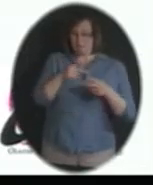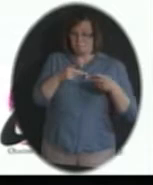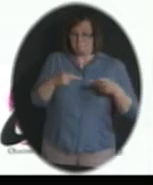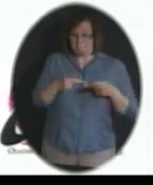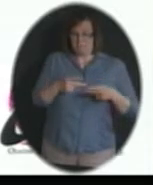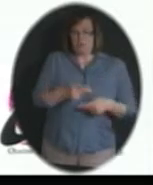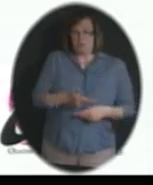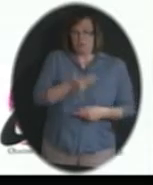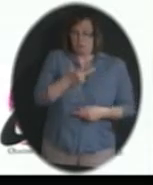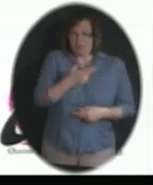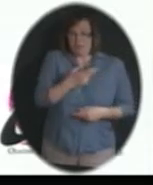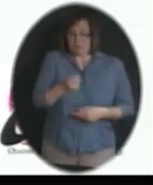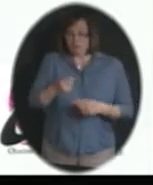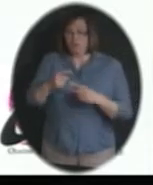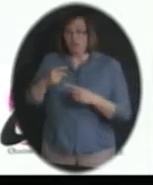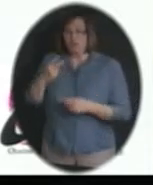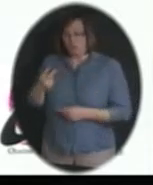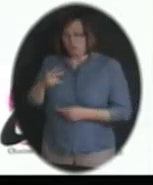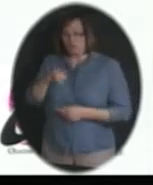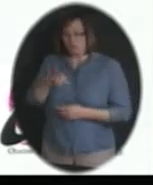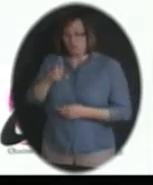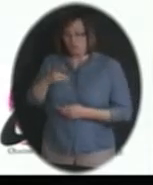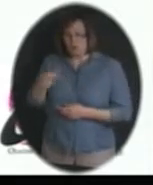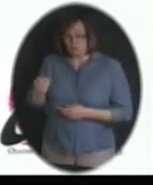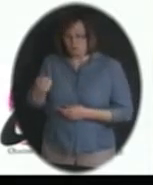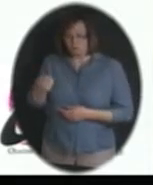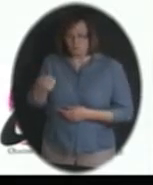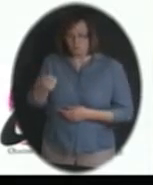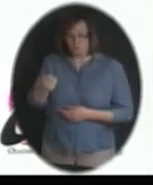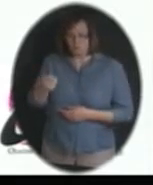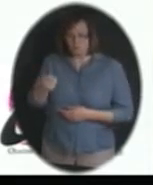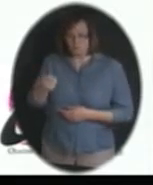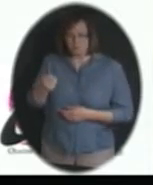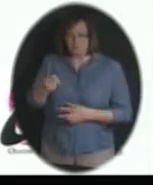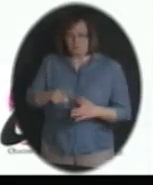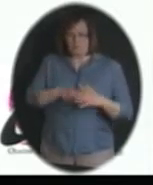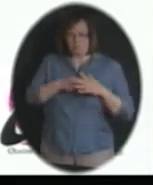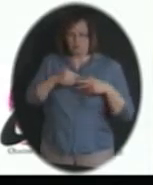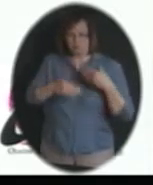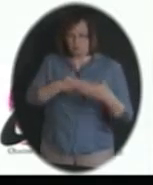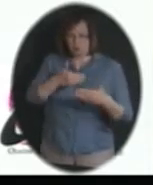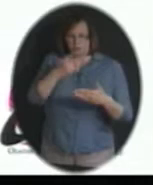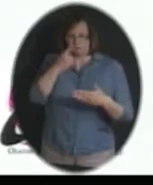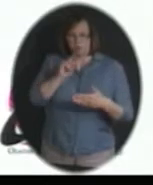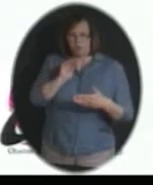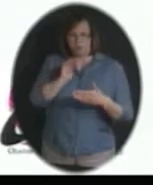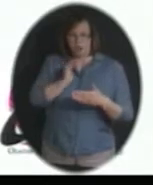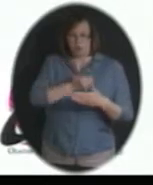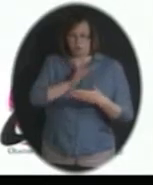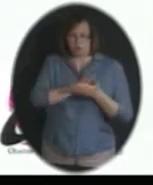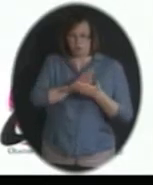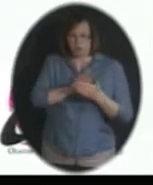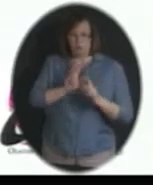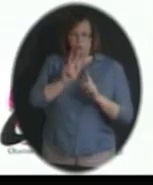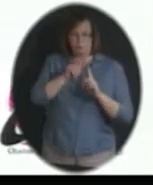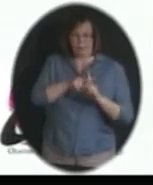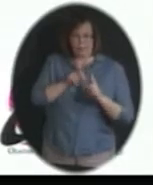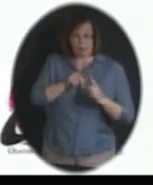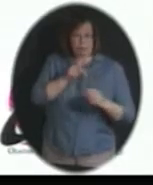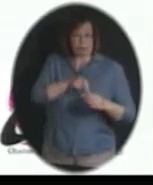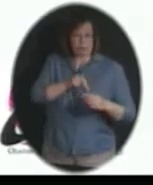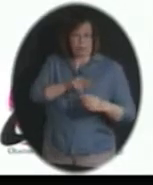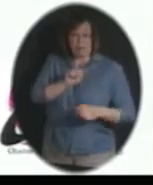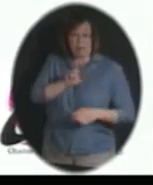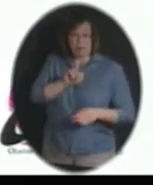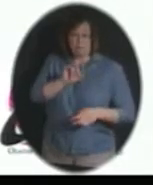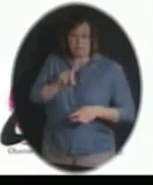schools and 2 of the then junior highs. The initial process was for our schools to apply to participate in Avid,